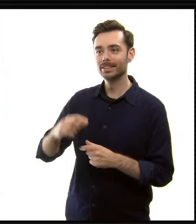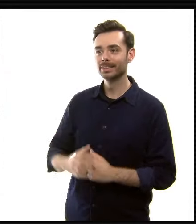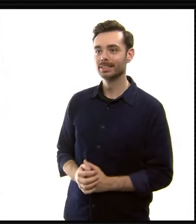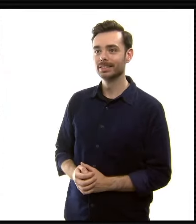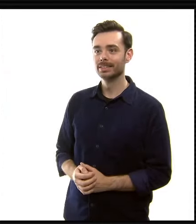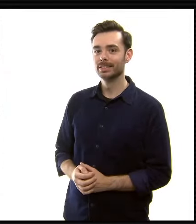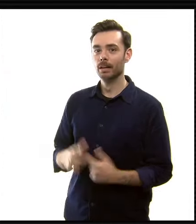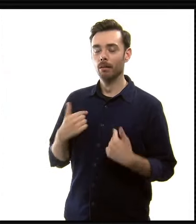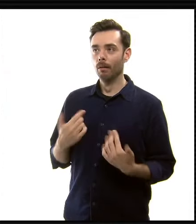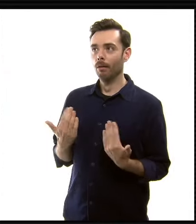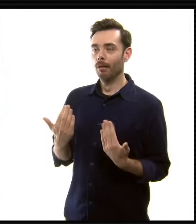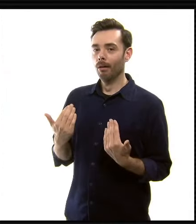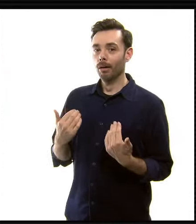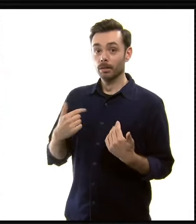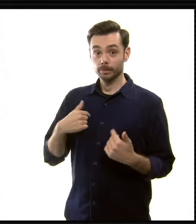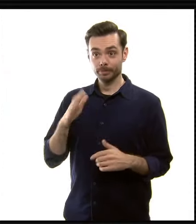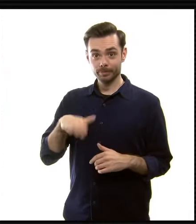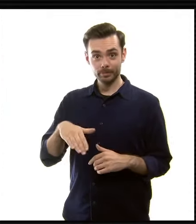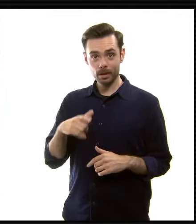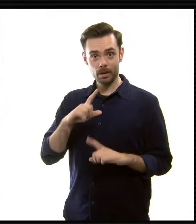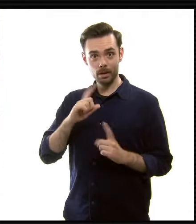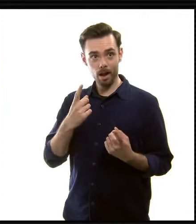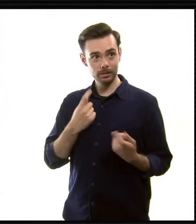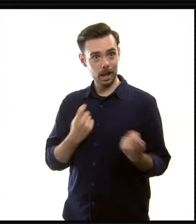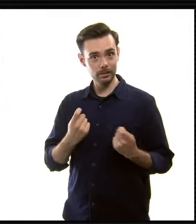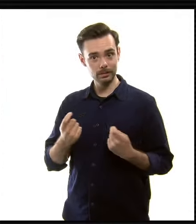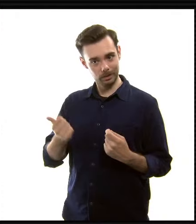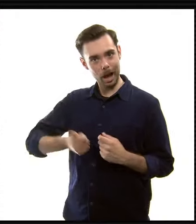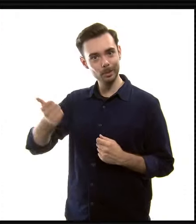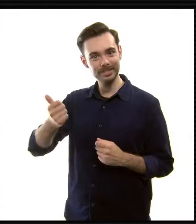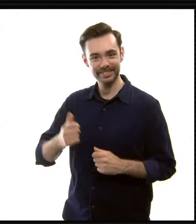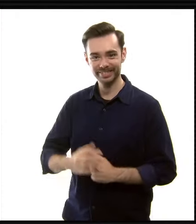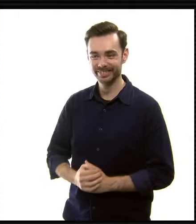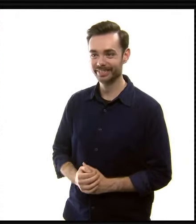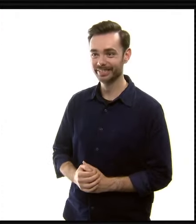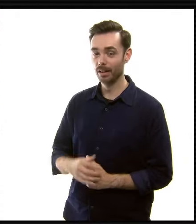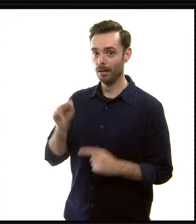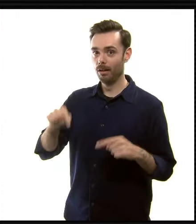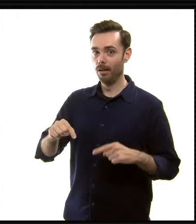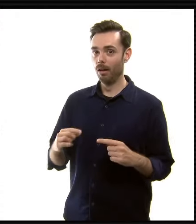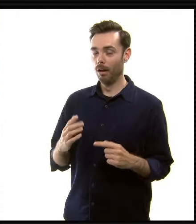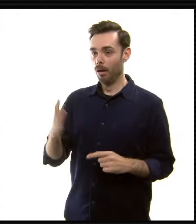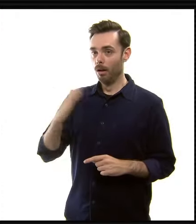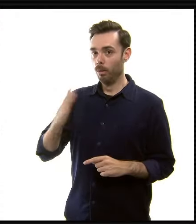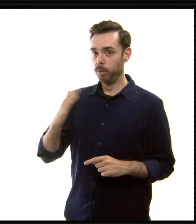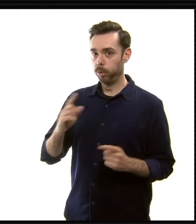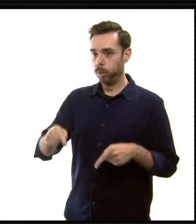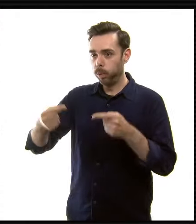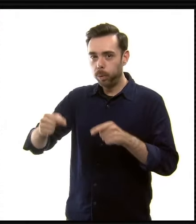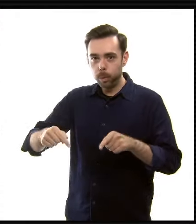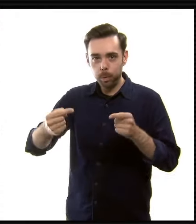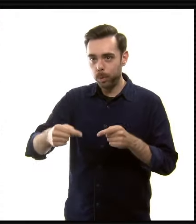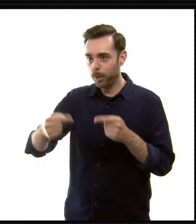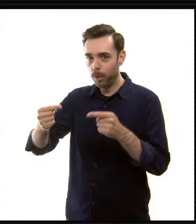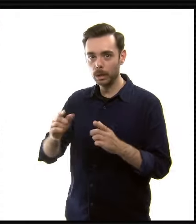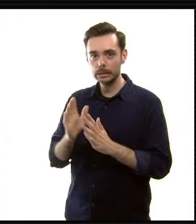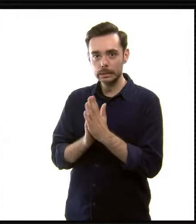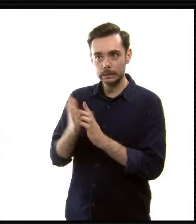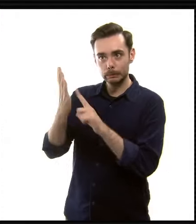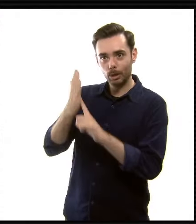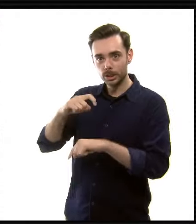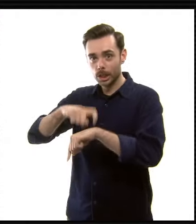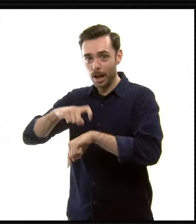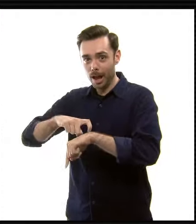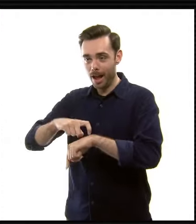heat, get out of the kitchen? I certainly do, and the heat is rising in the LEGO Masters kitchen, and our all-star bakers are starting to feel the pressure. Yeah, and